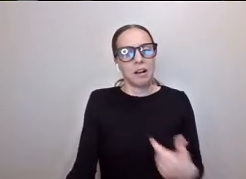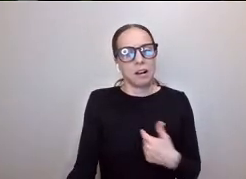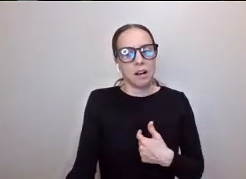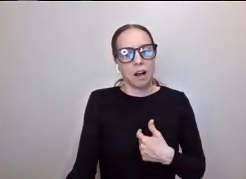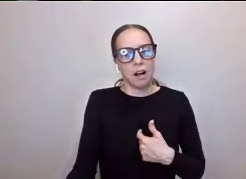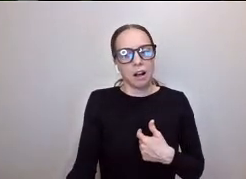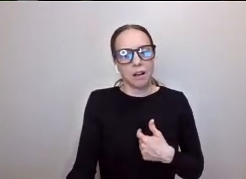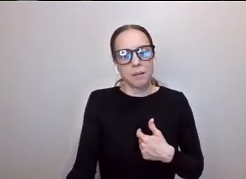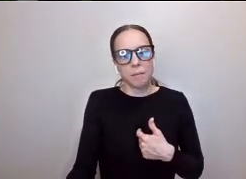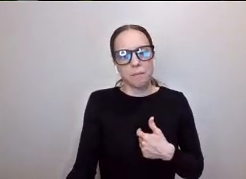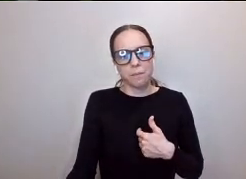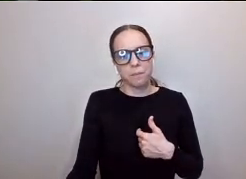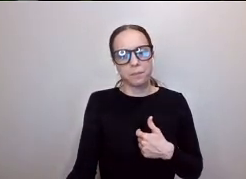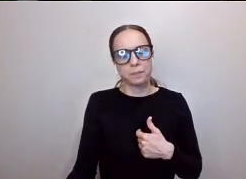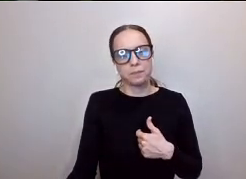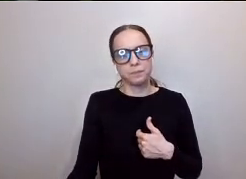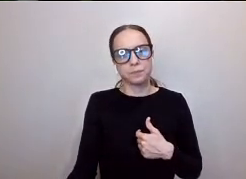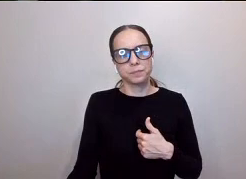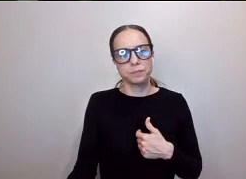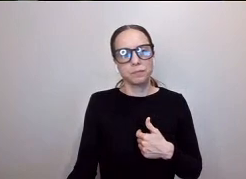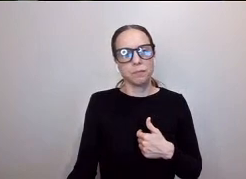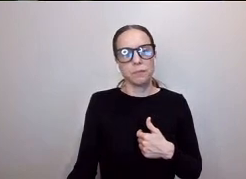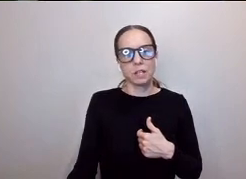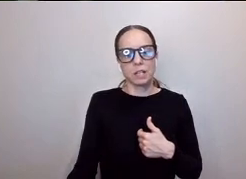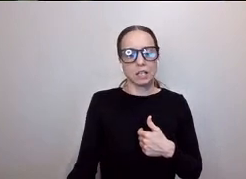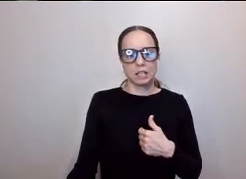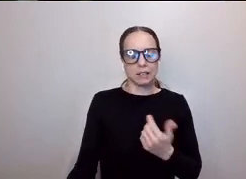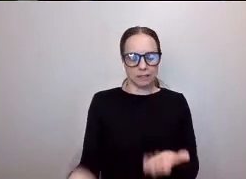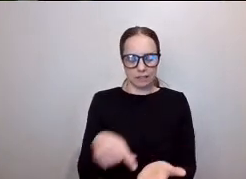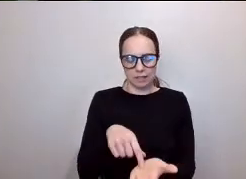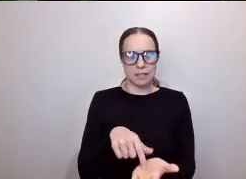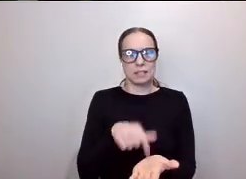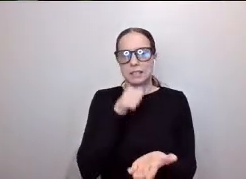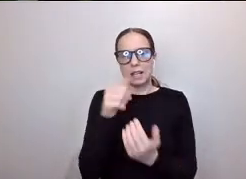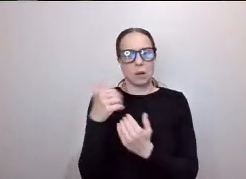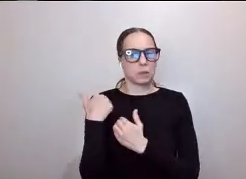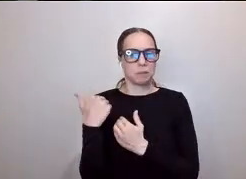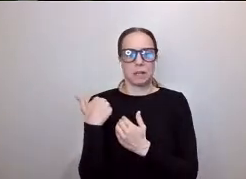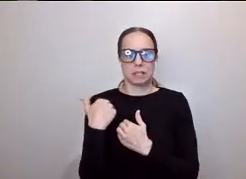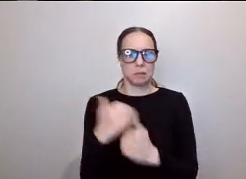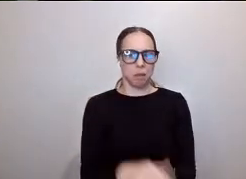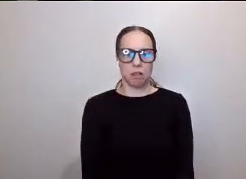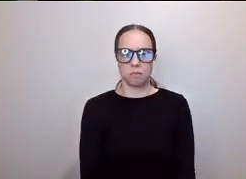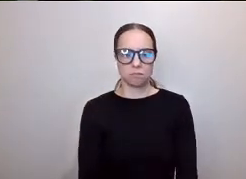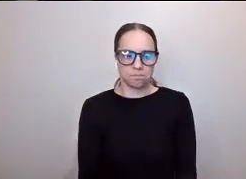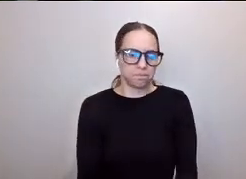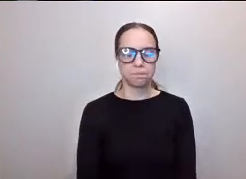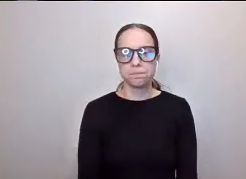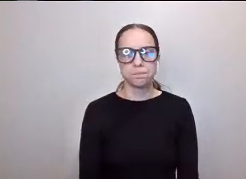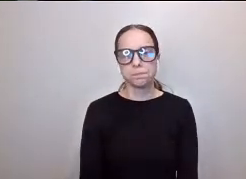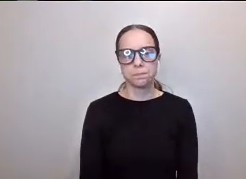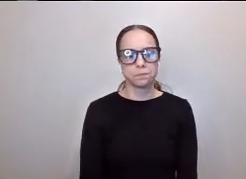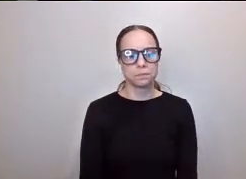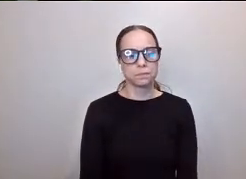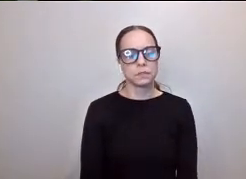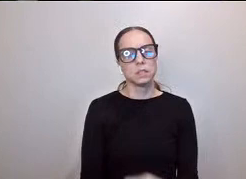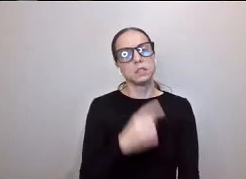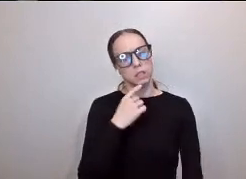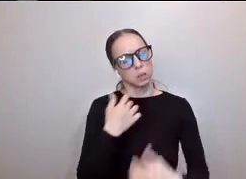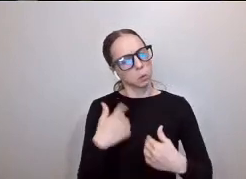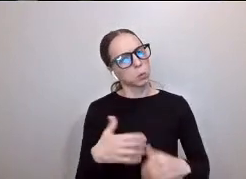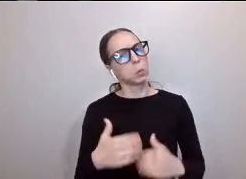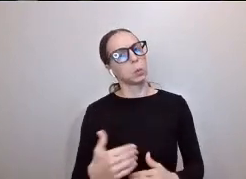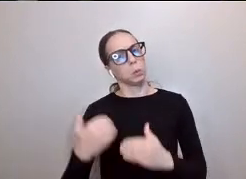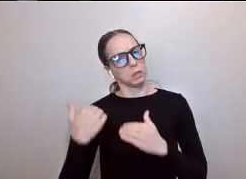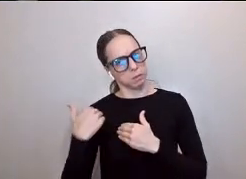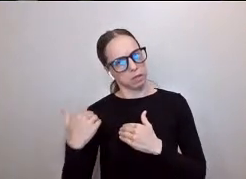not responsible. I do not believe that this is responsible. Framing it as this is the responsible direction to go, what this